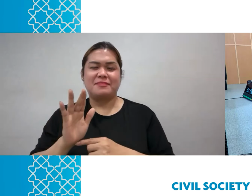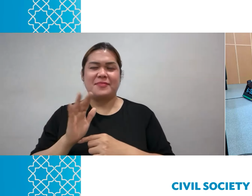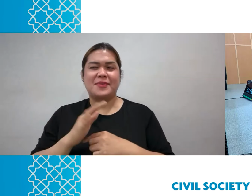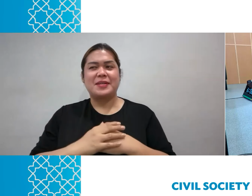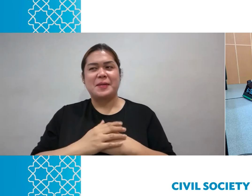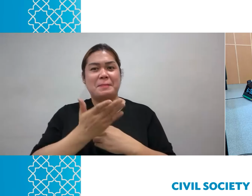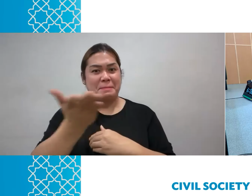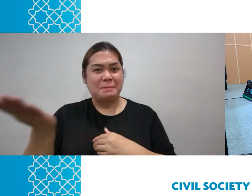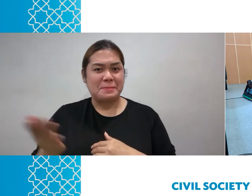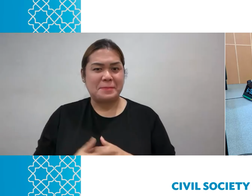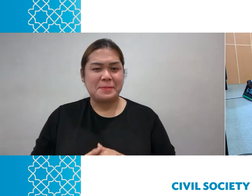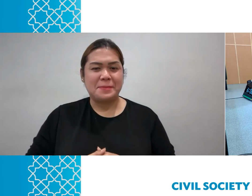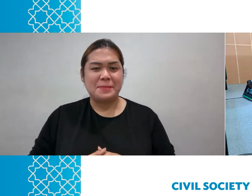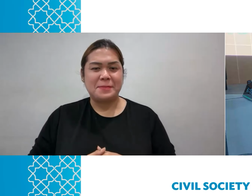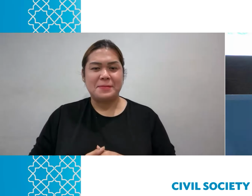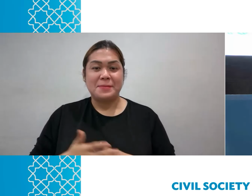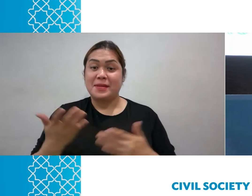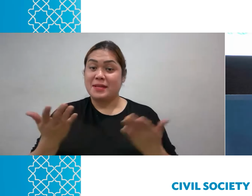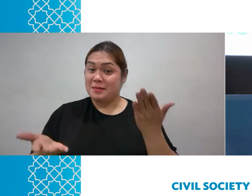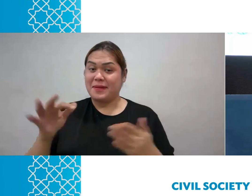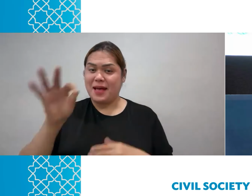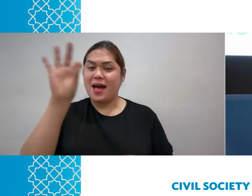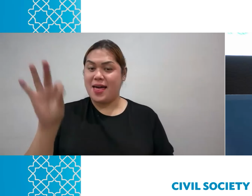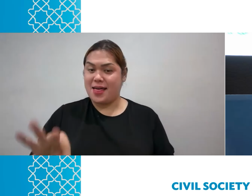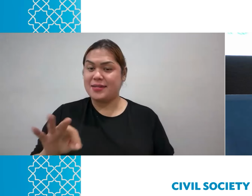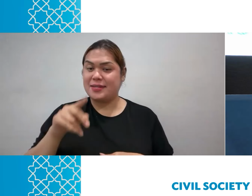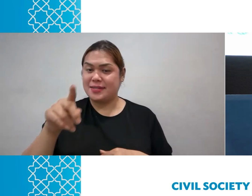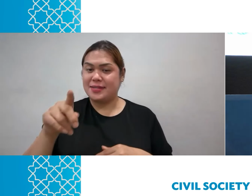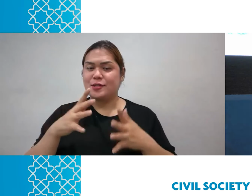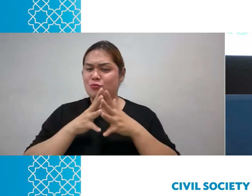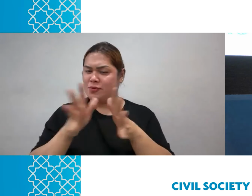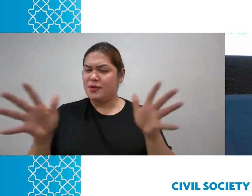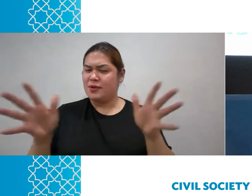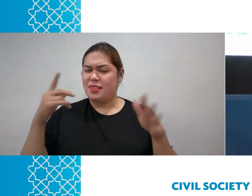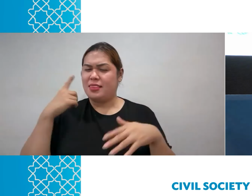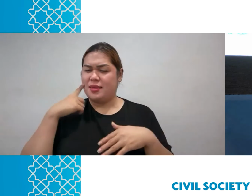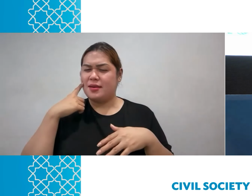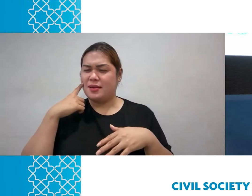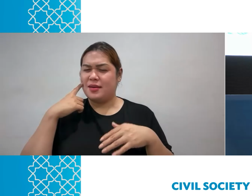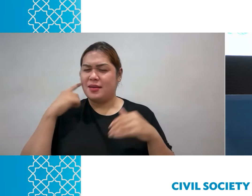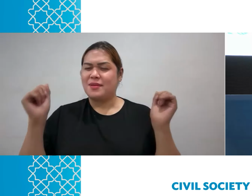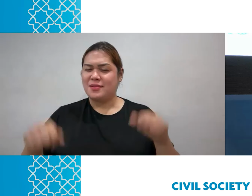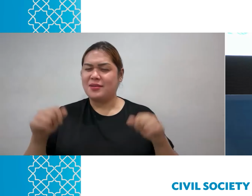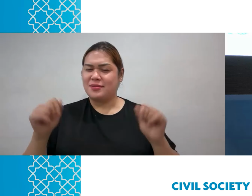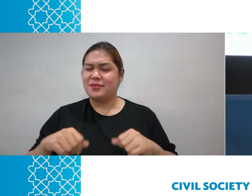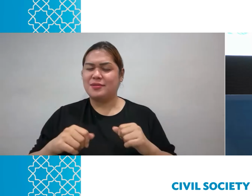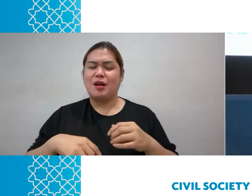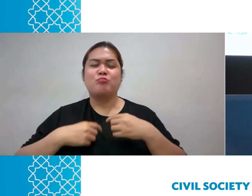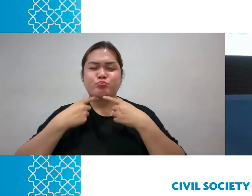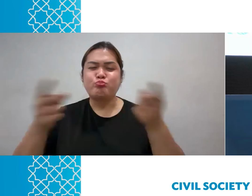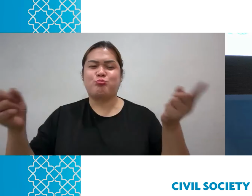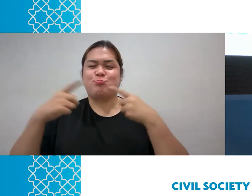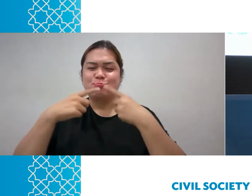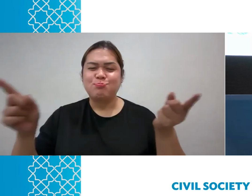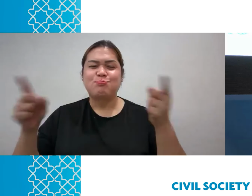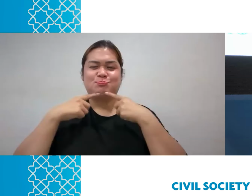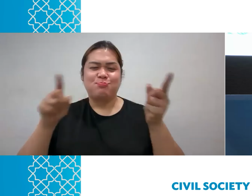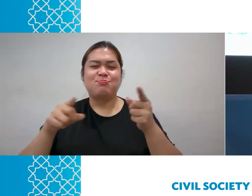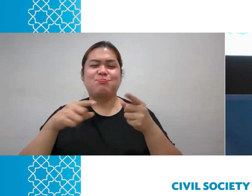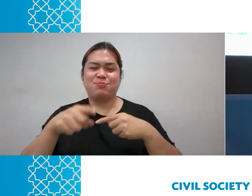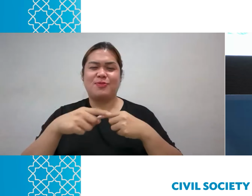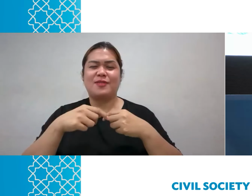maybe the question is too general, but I think we can all speak about very, concrete and